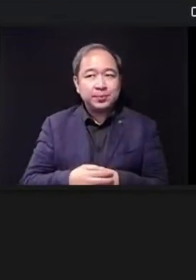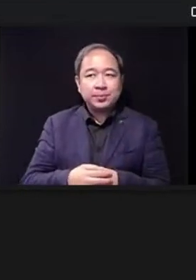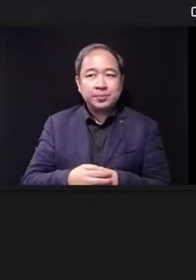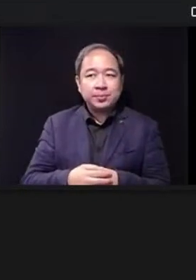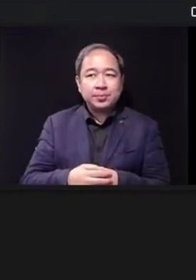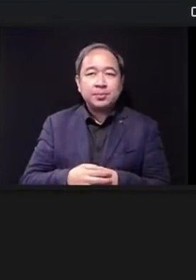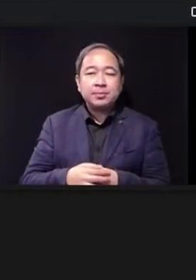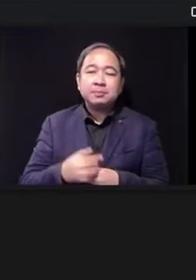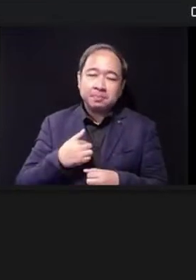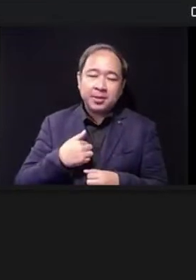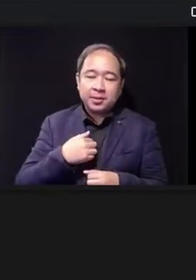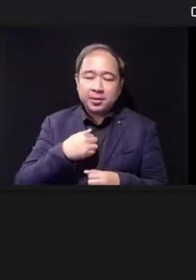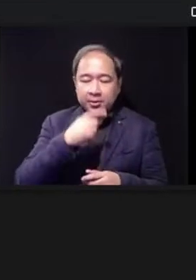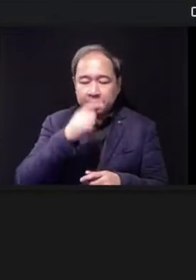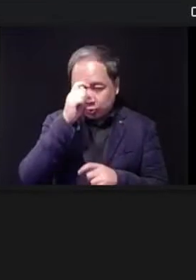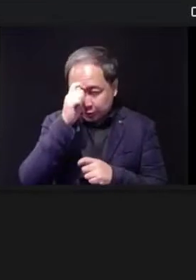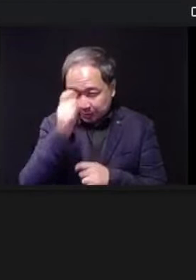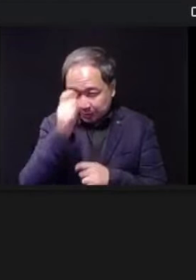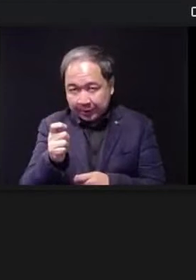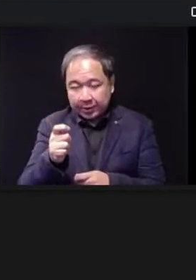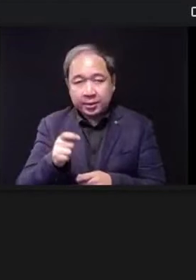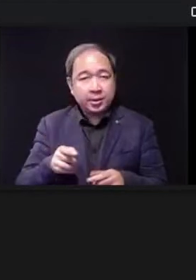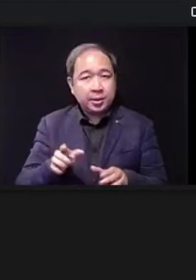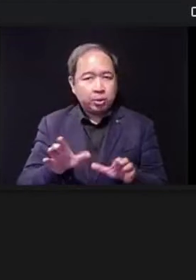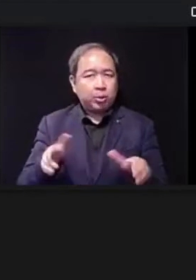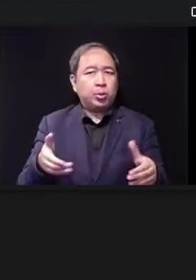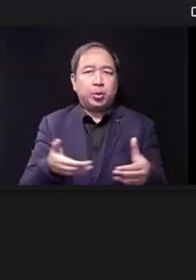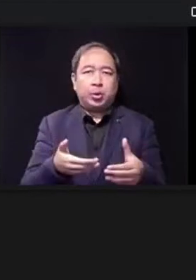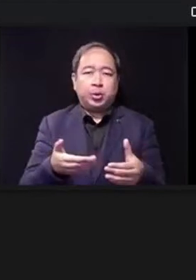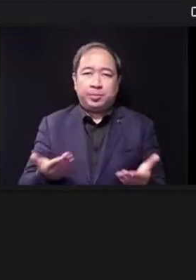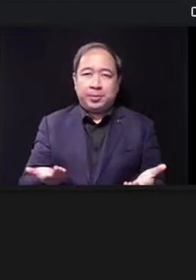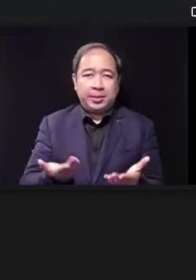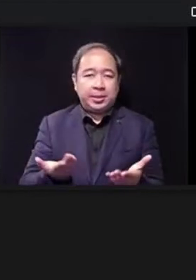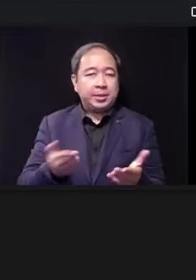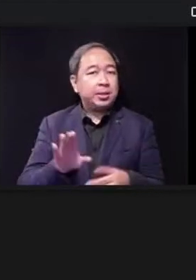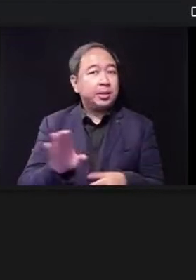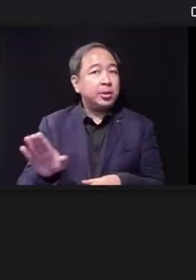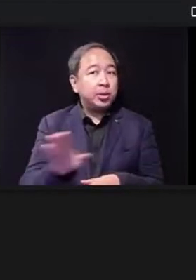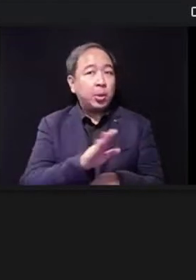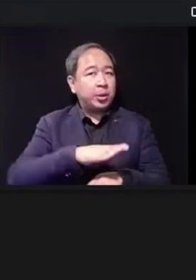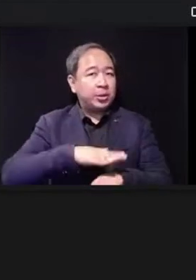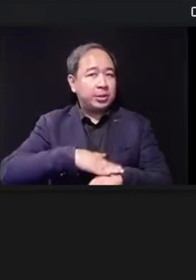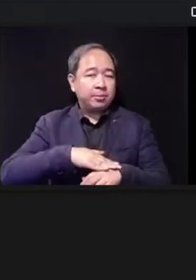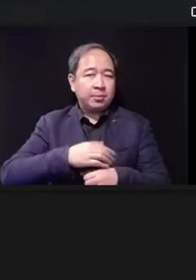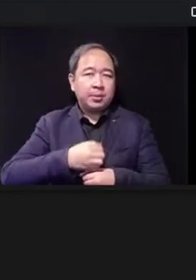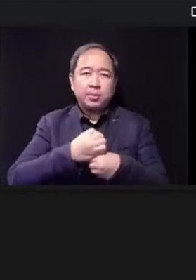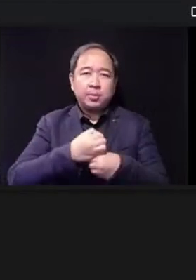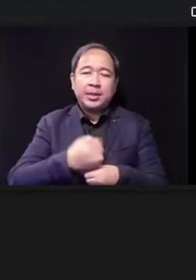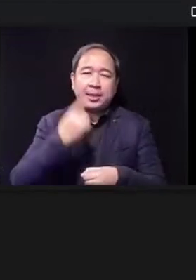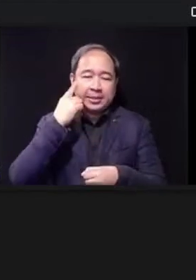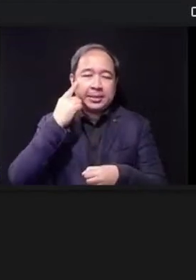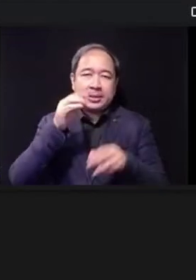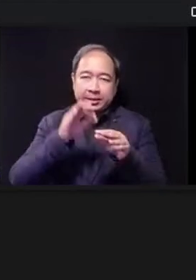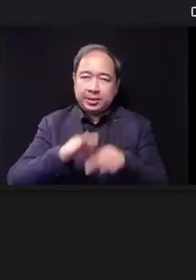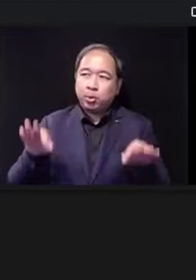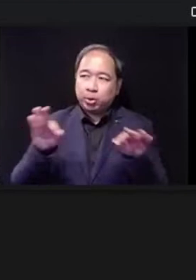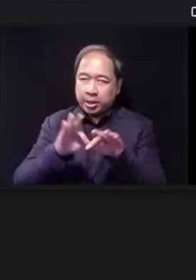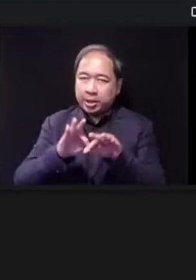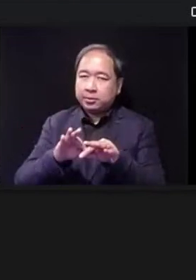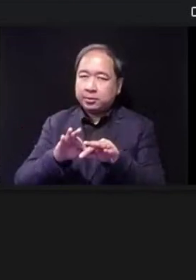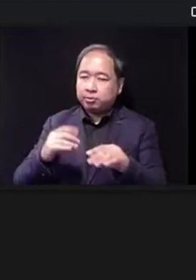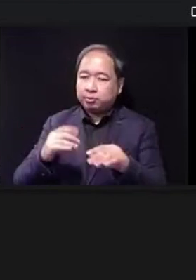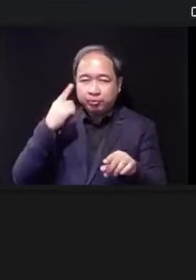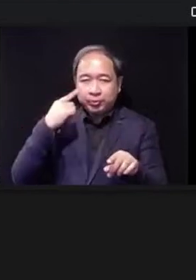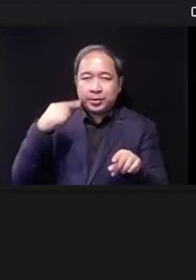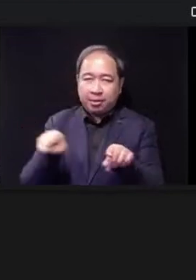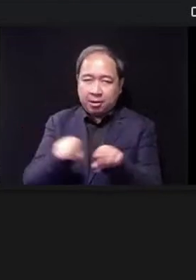greatly value and respect the Bureau and the time of other delegations, I believe it's important to find a compromise.